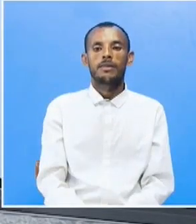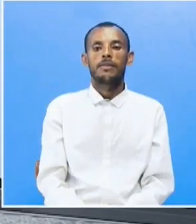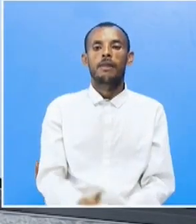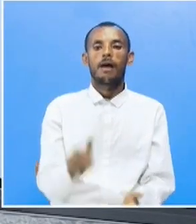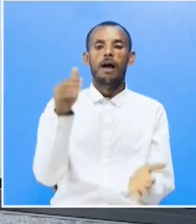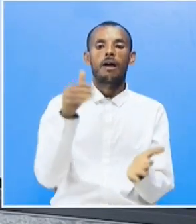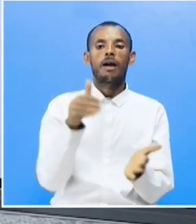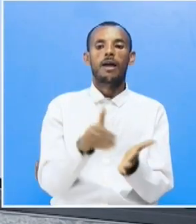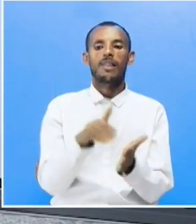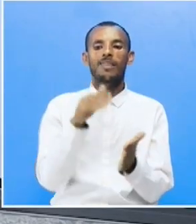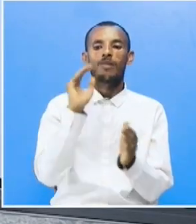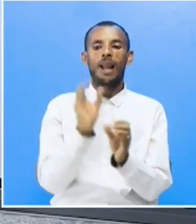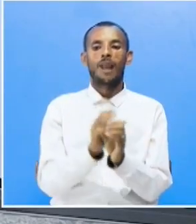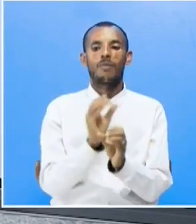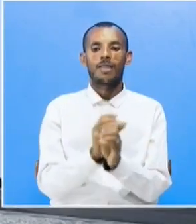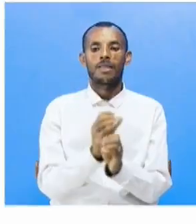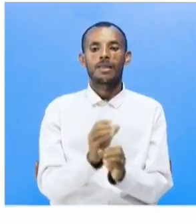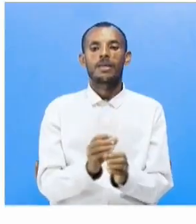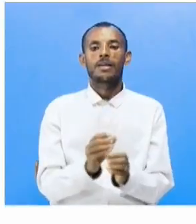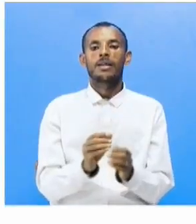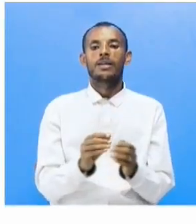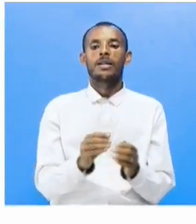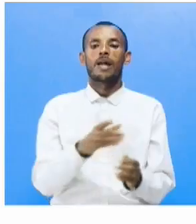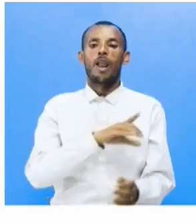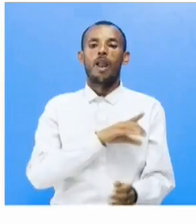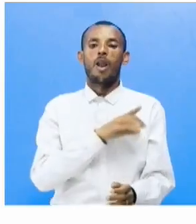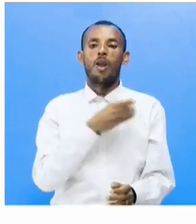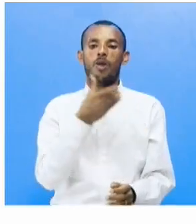Again, to calculate loss percent